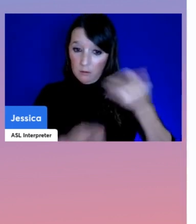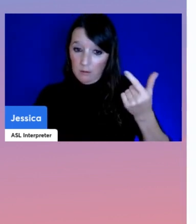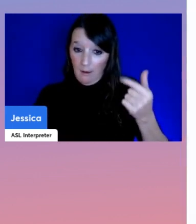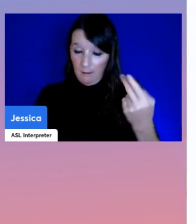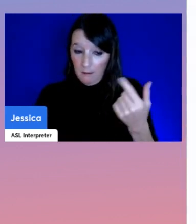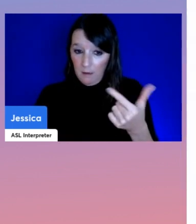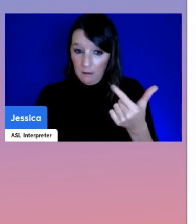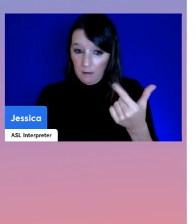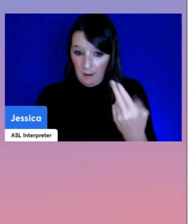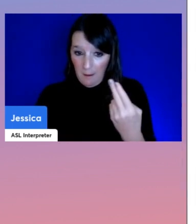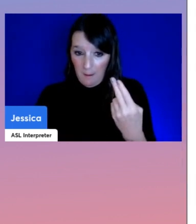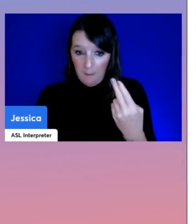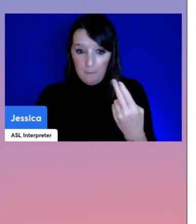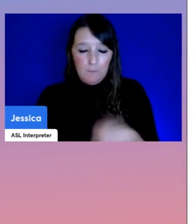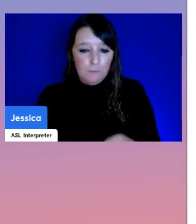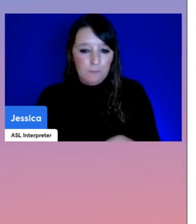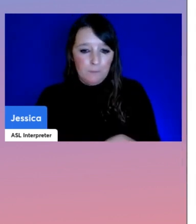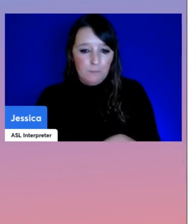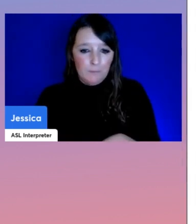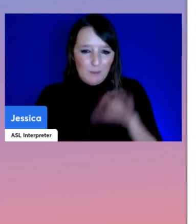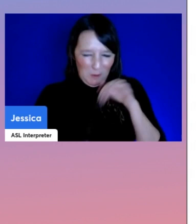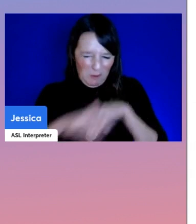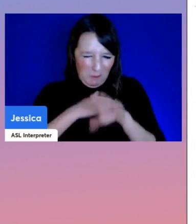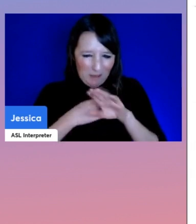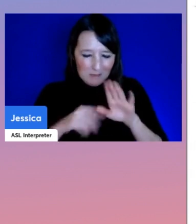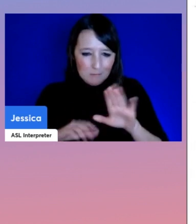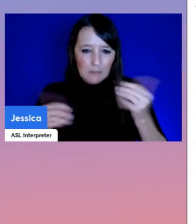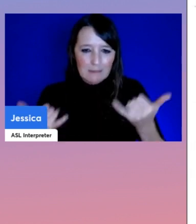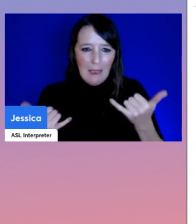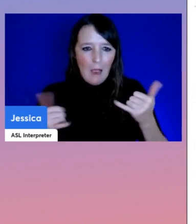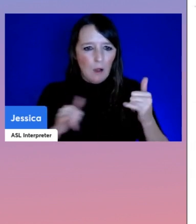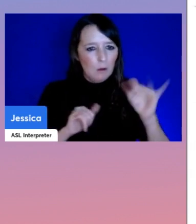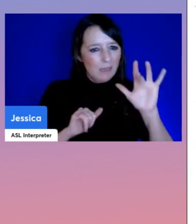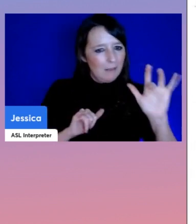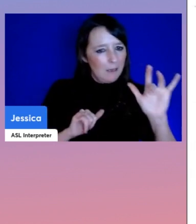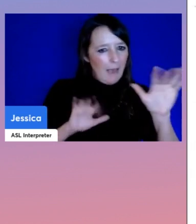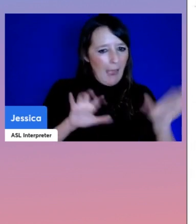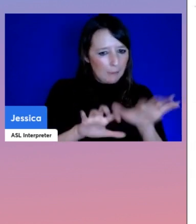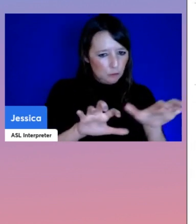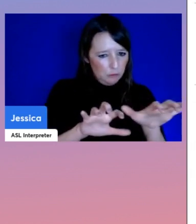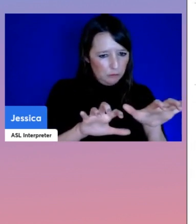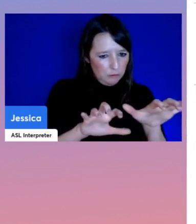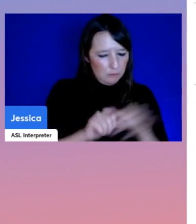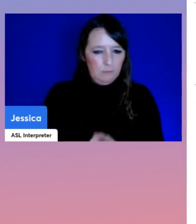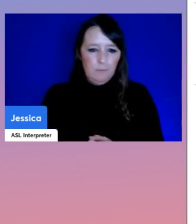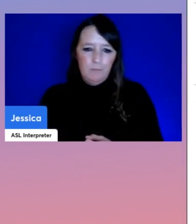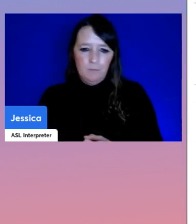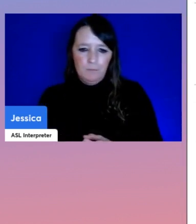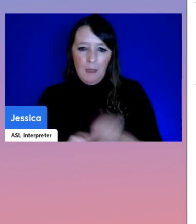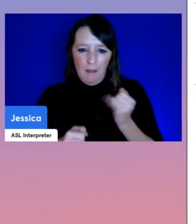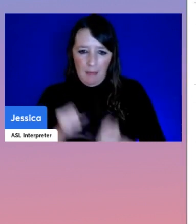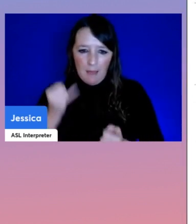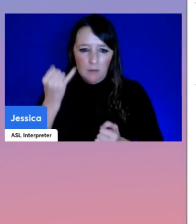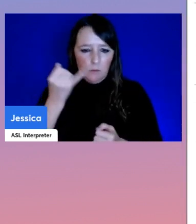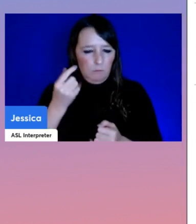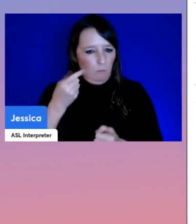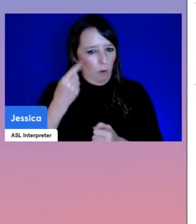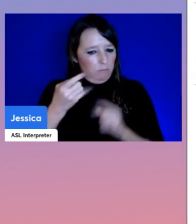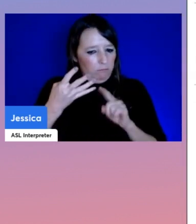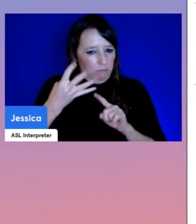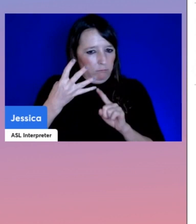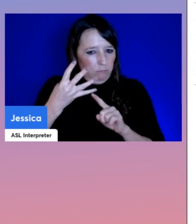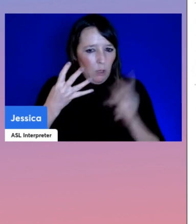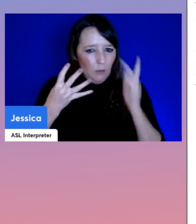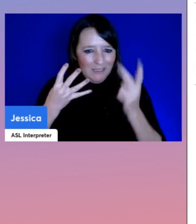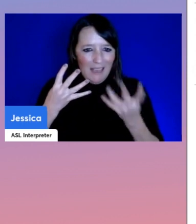into GitHub. And if I go to my actions and then we look at the last run, we see that I have